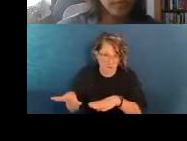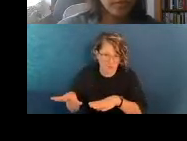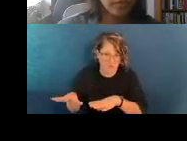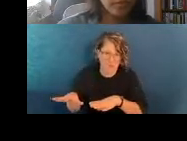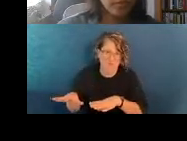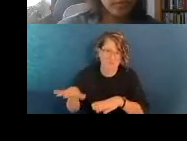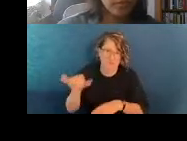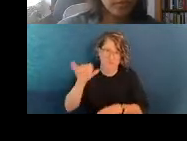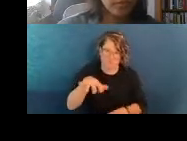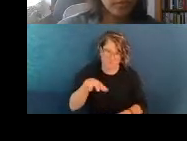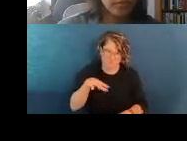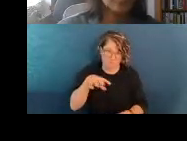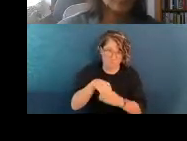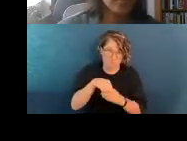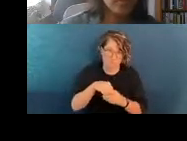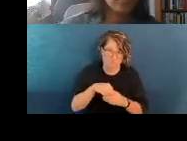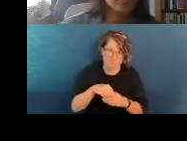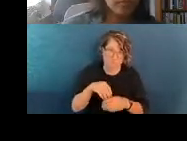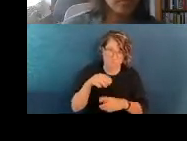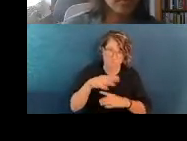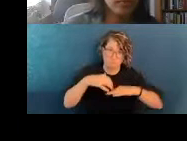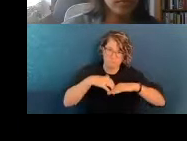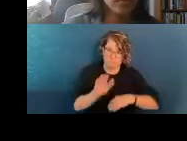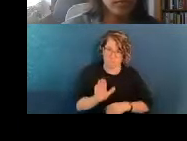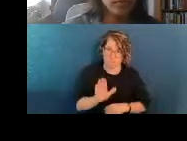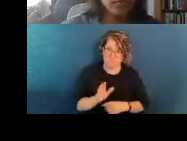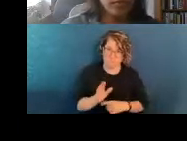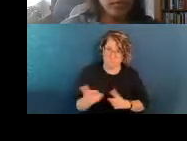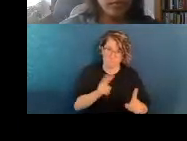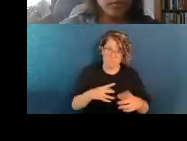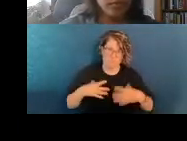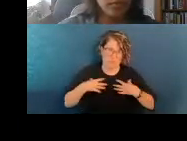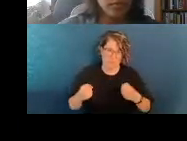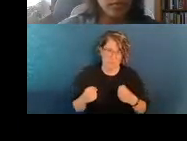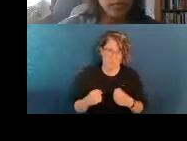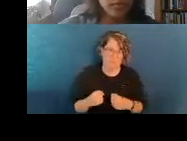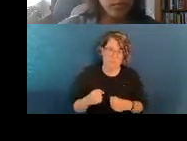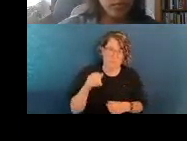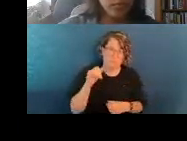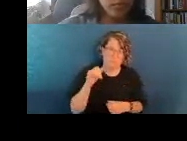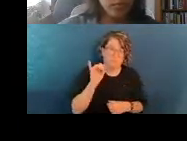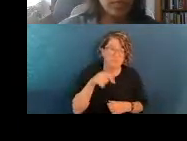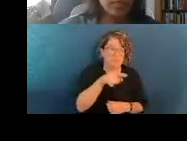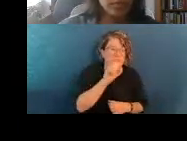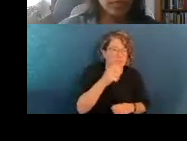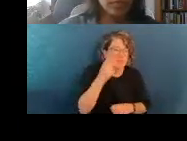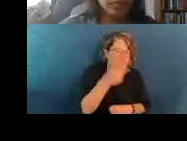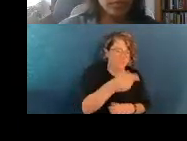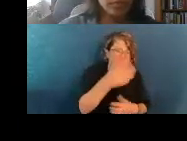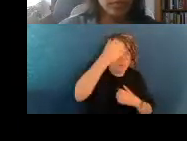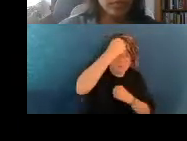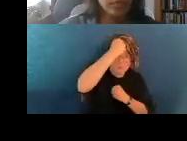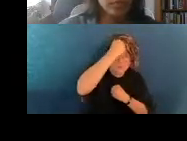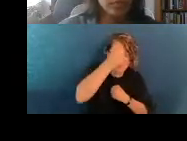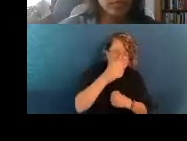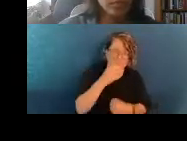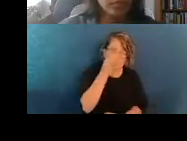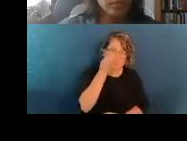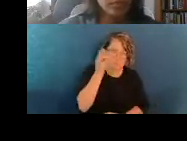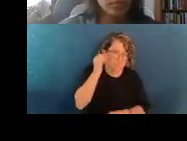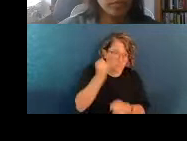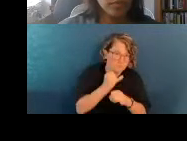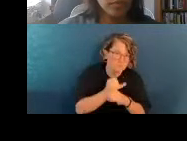looks to the past and the present. So we see things here like colonization, residential